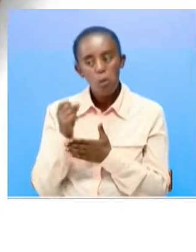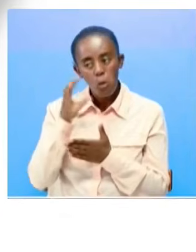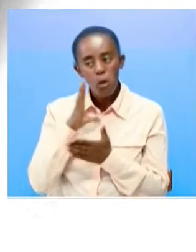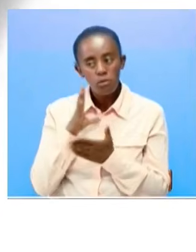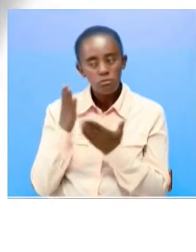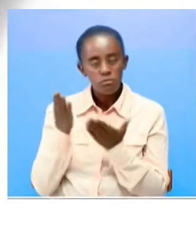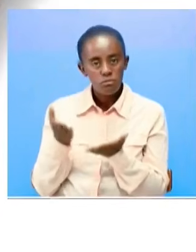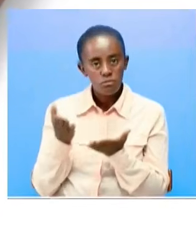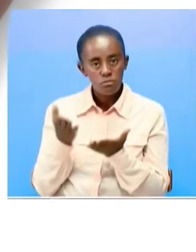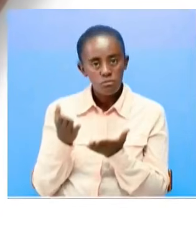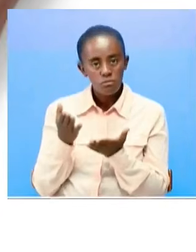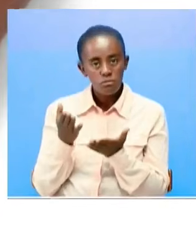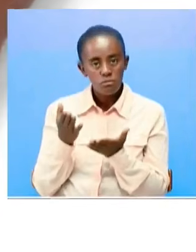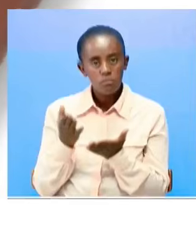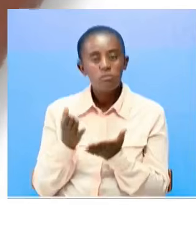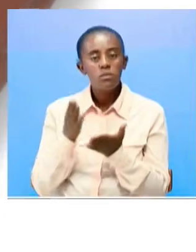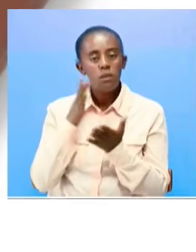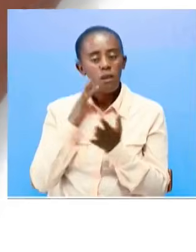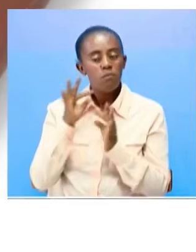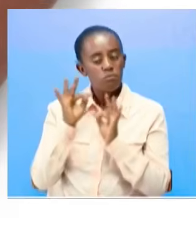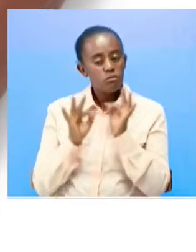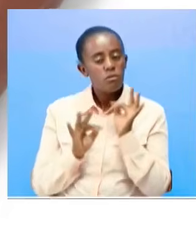someone's history.